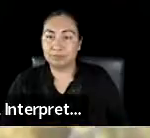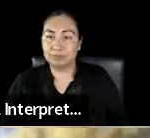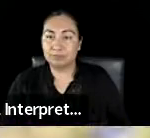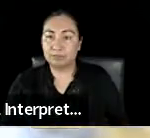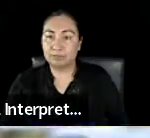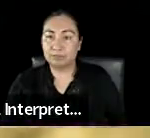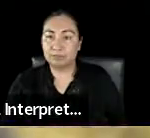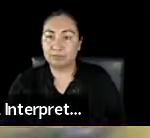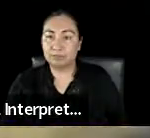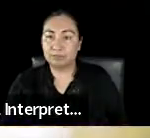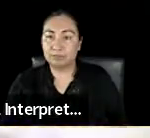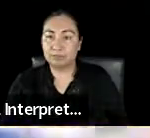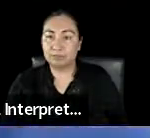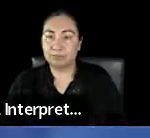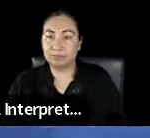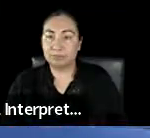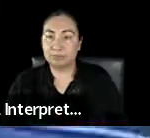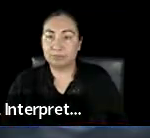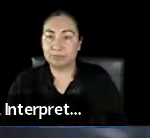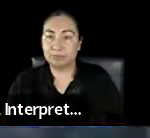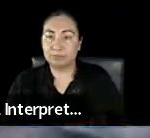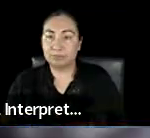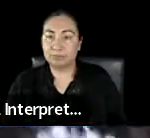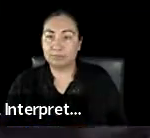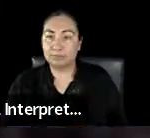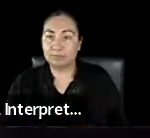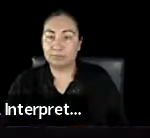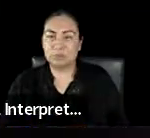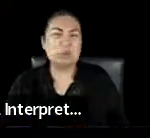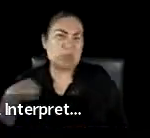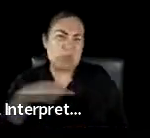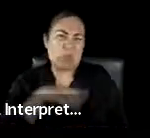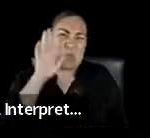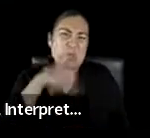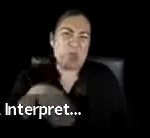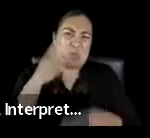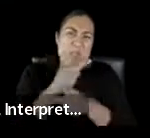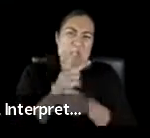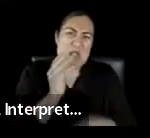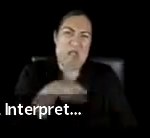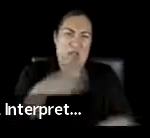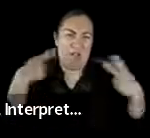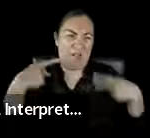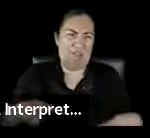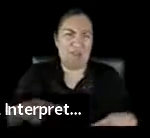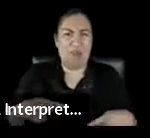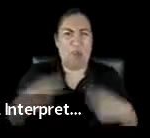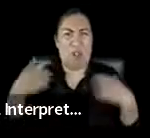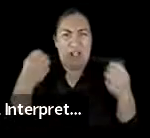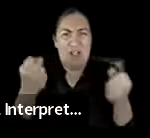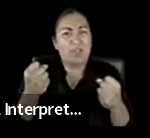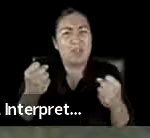We all know about taking care of our physical health in order to live. But what about our mental health?